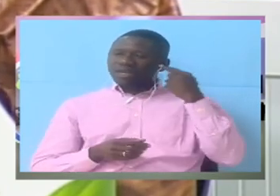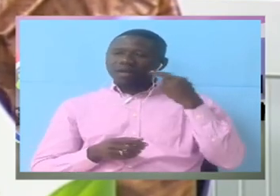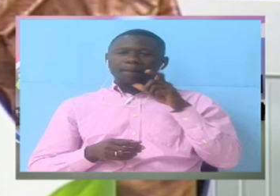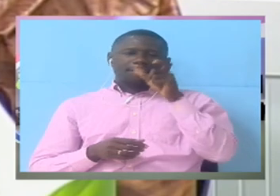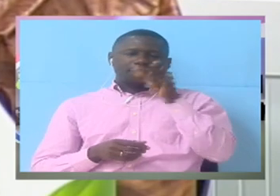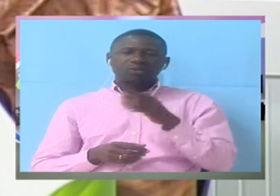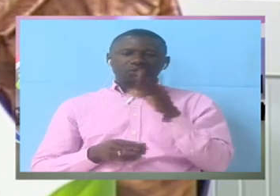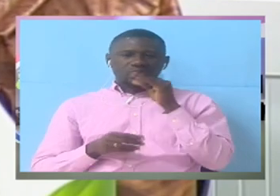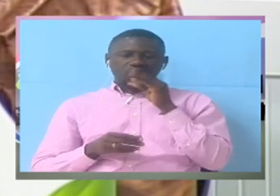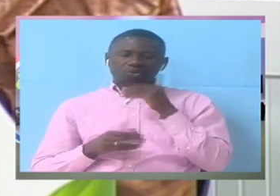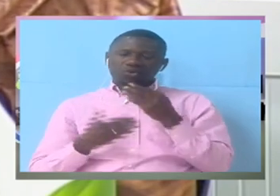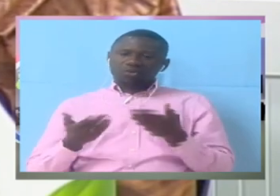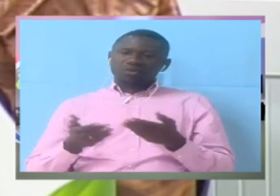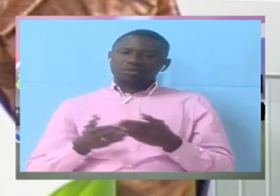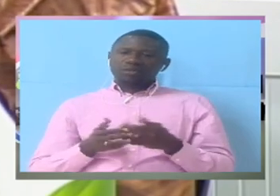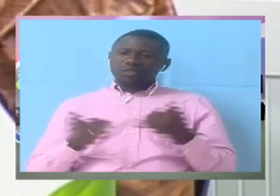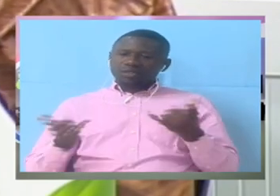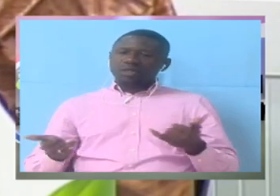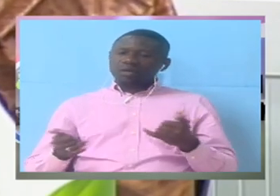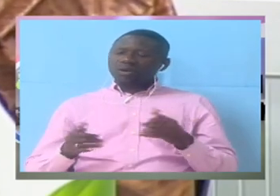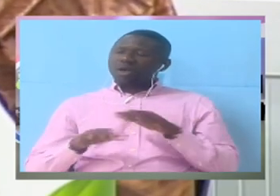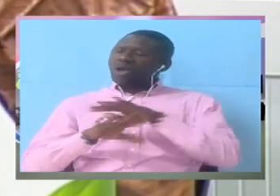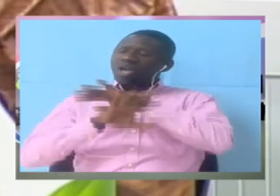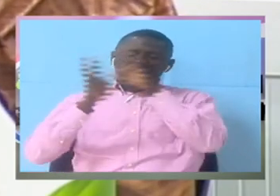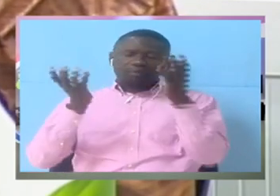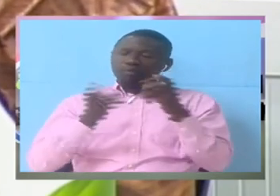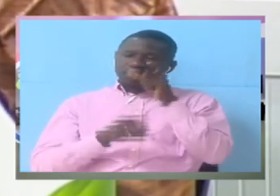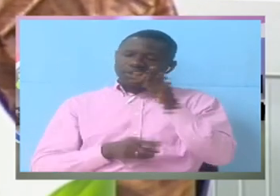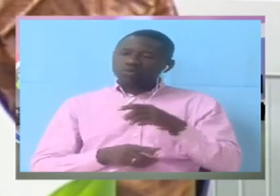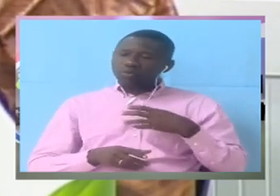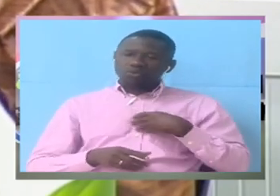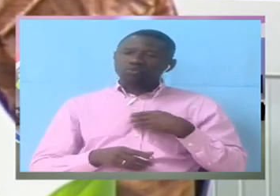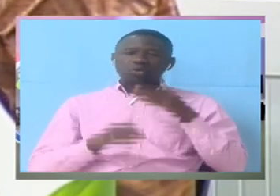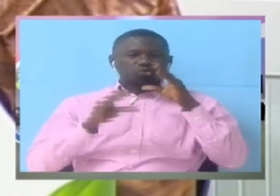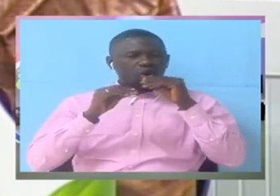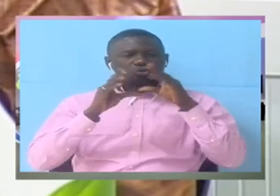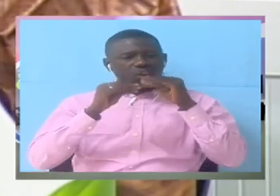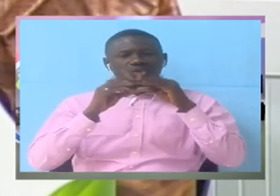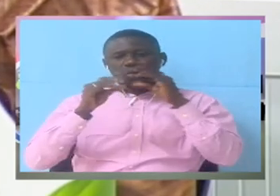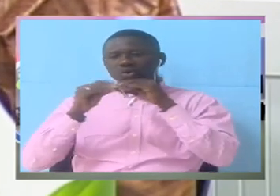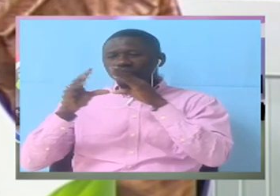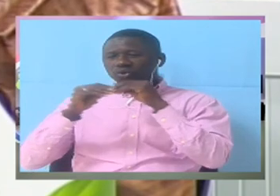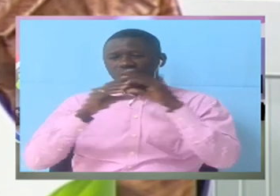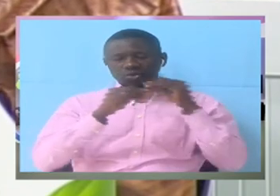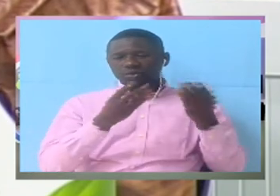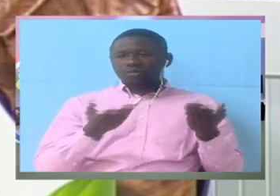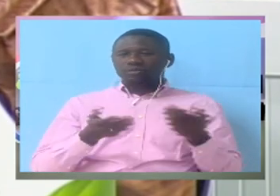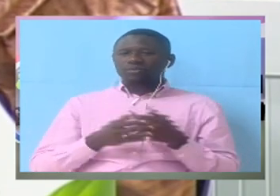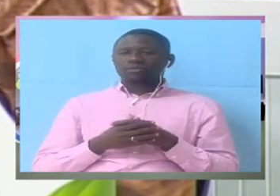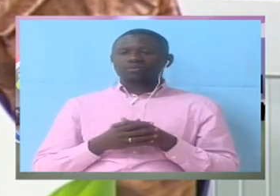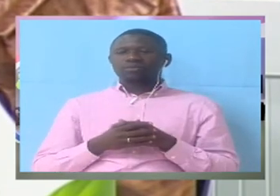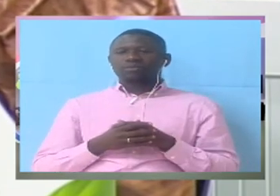anyone speak. So now everybody wants to become a Greek. Charles